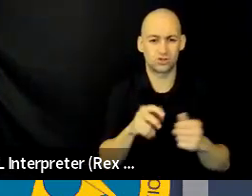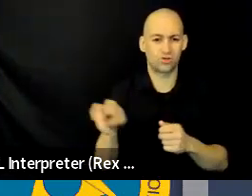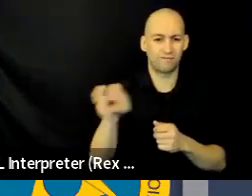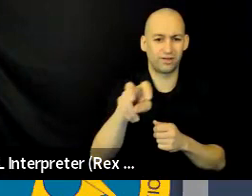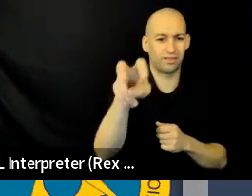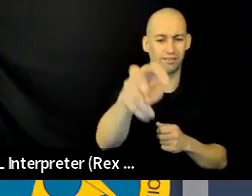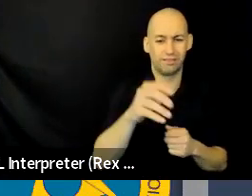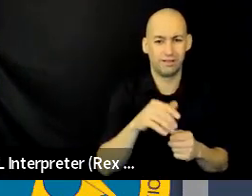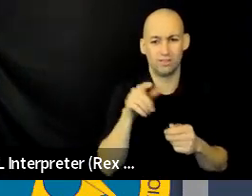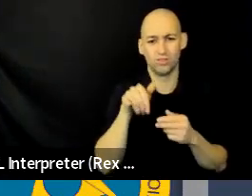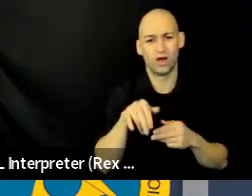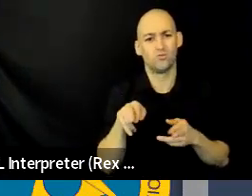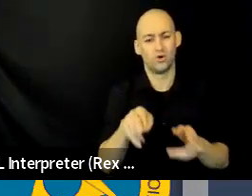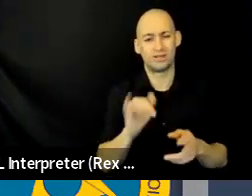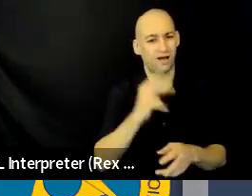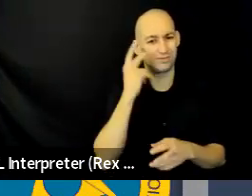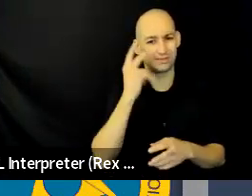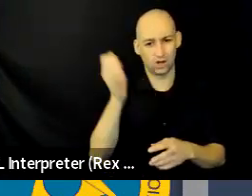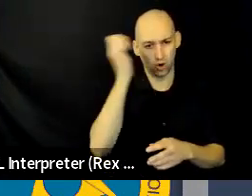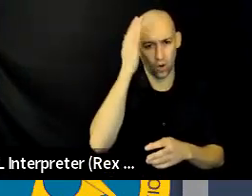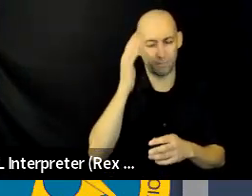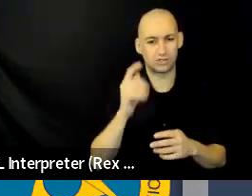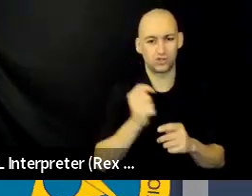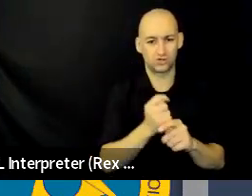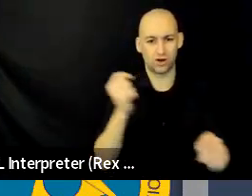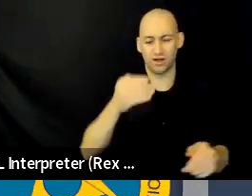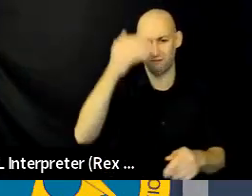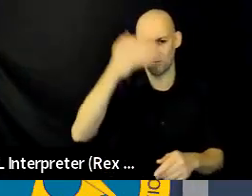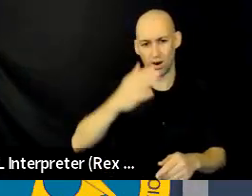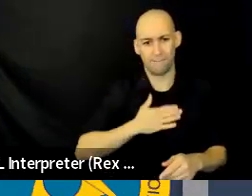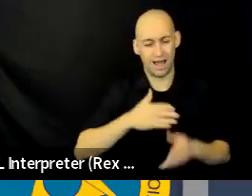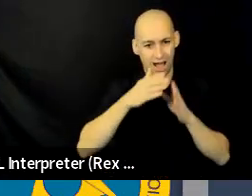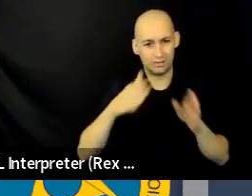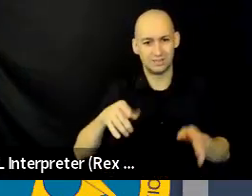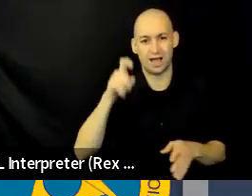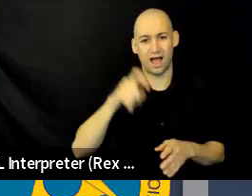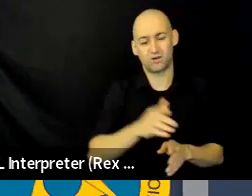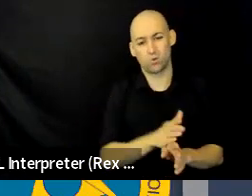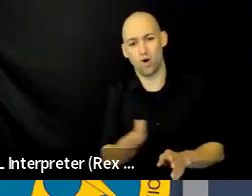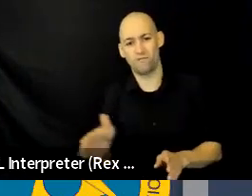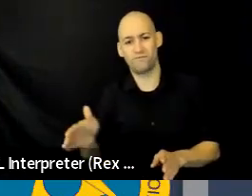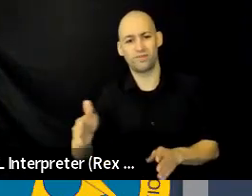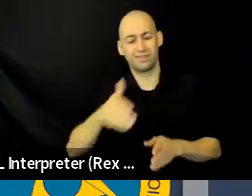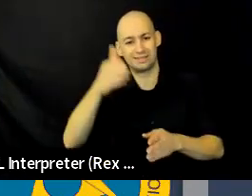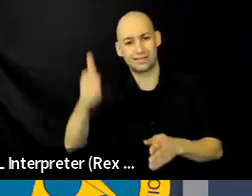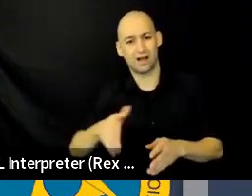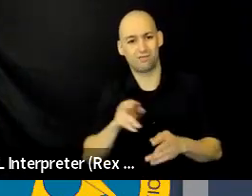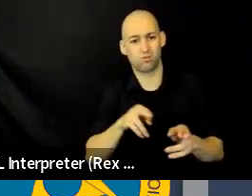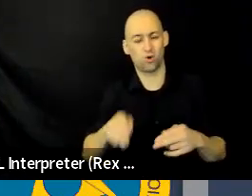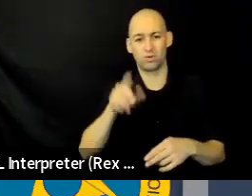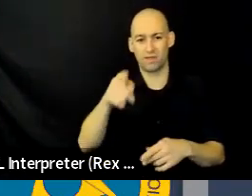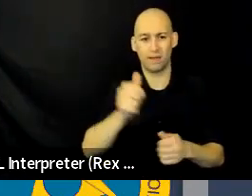turns at all. I seen the garbage trucks going right in front of my house, and they have to pull off the side of the road so they can pass each other.